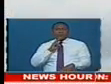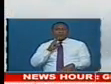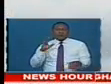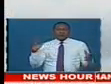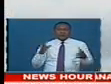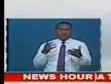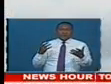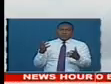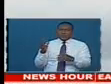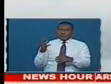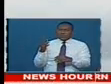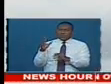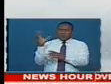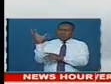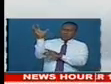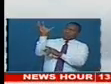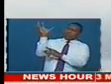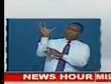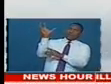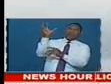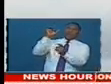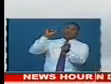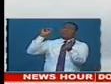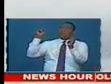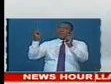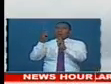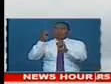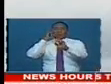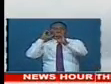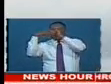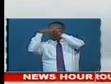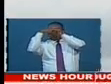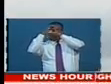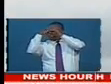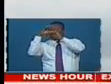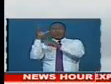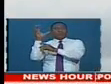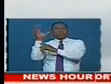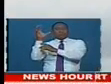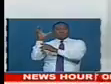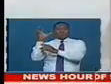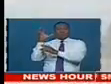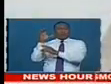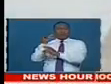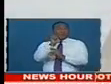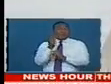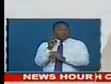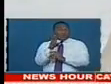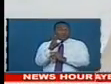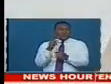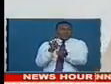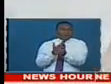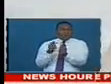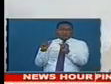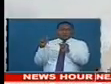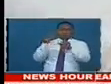transfer of an abandoned antenna to convert the facility into a radio telescope. By 2012, the Ghana Space Science